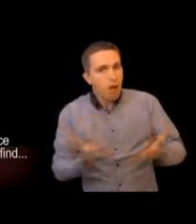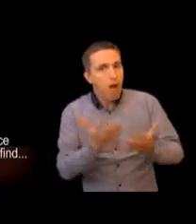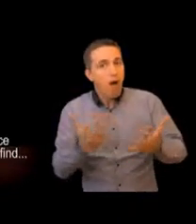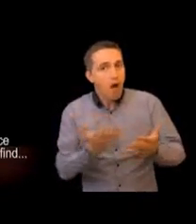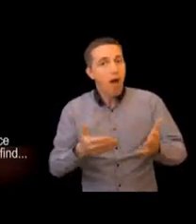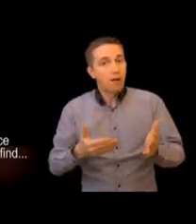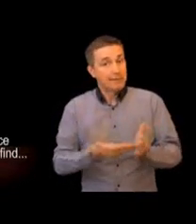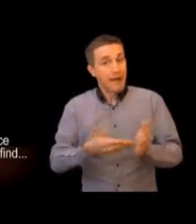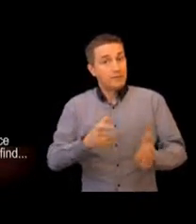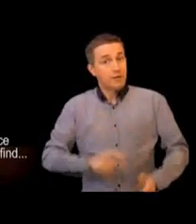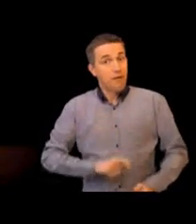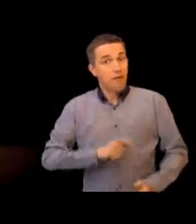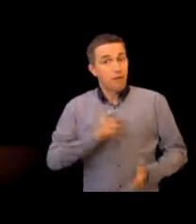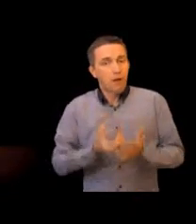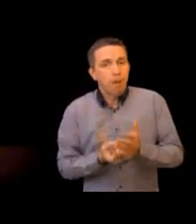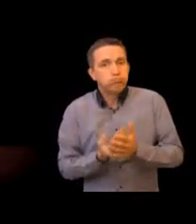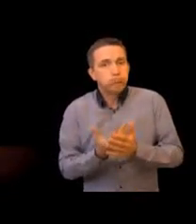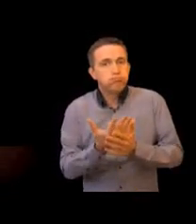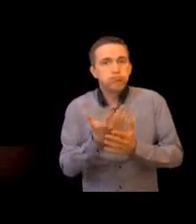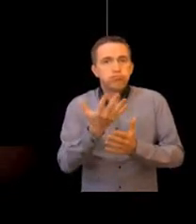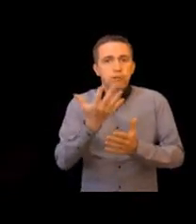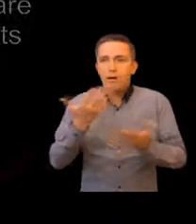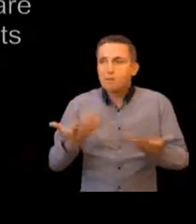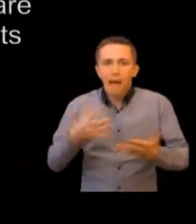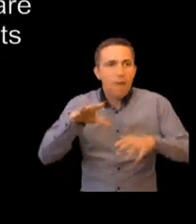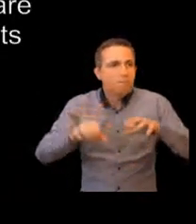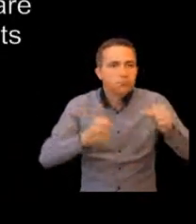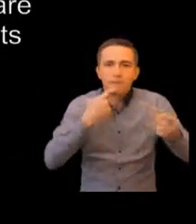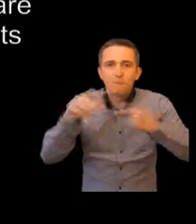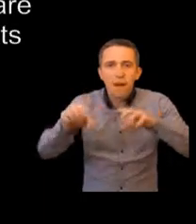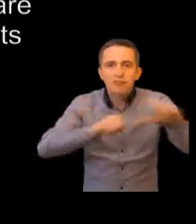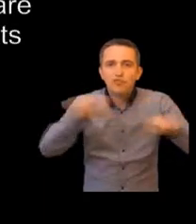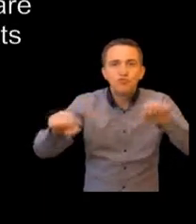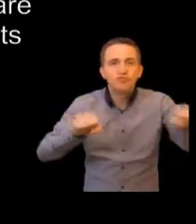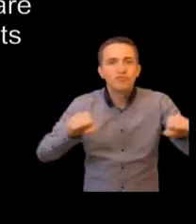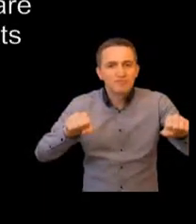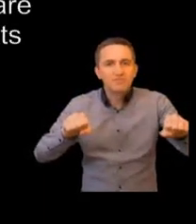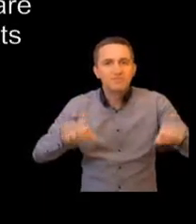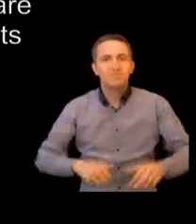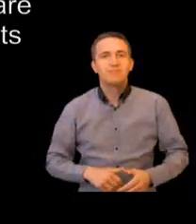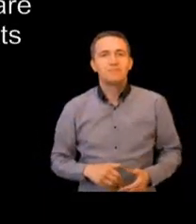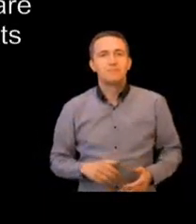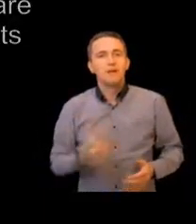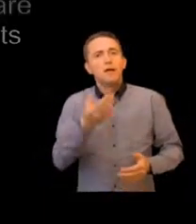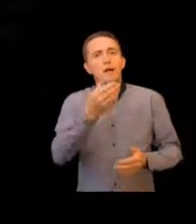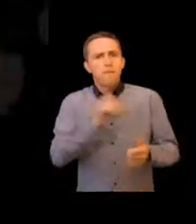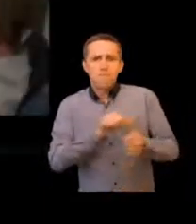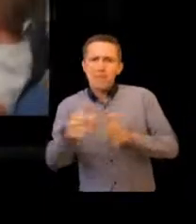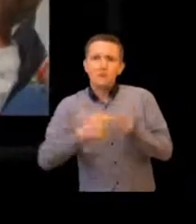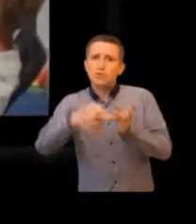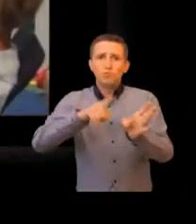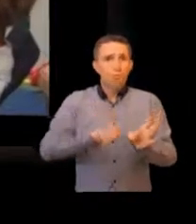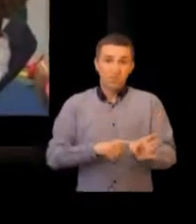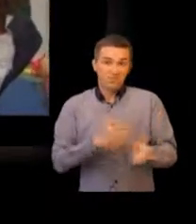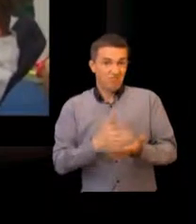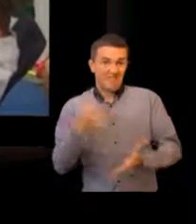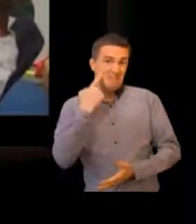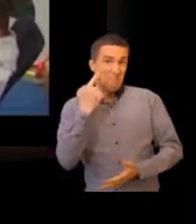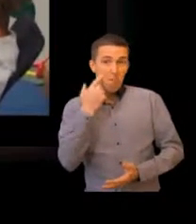from Mum, she moves her hand above her head and presses a switch to activate star lights in the